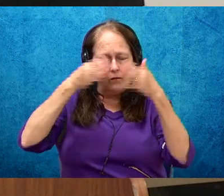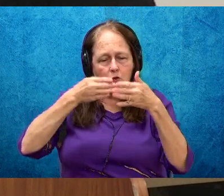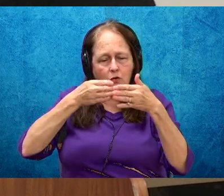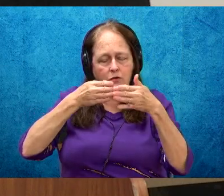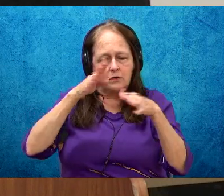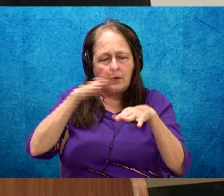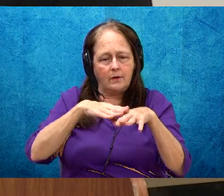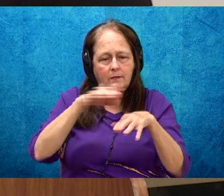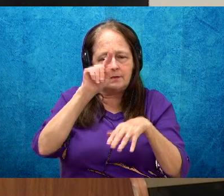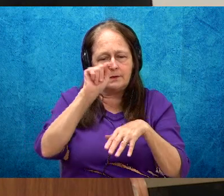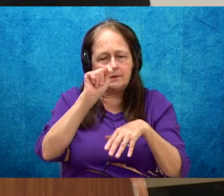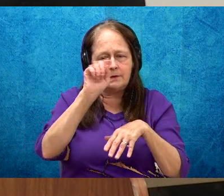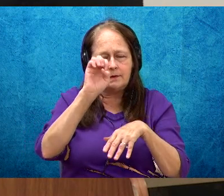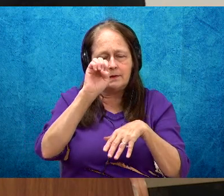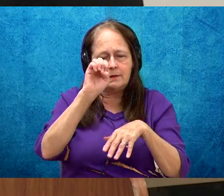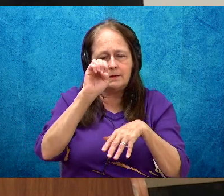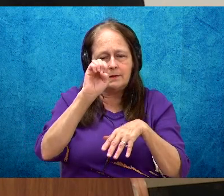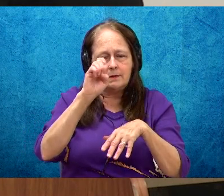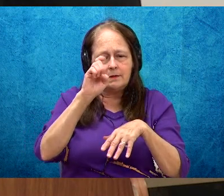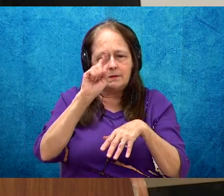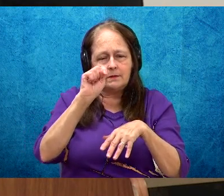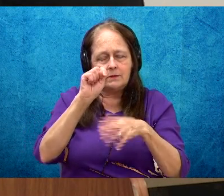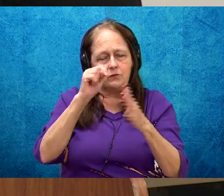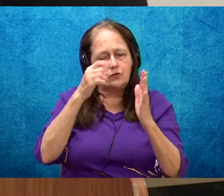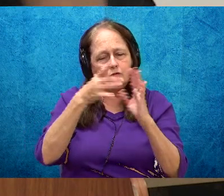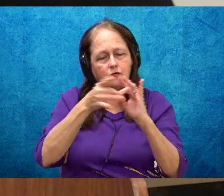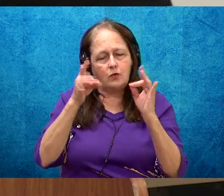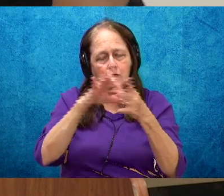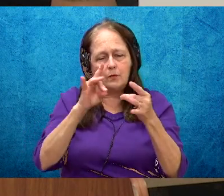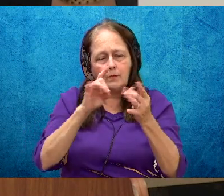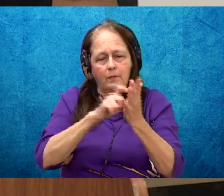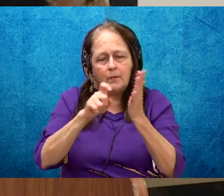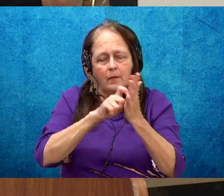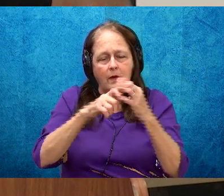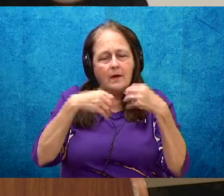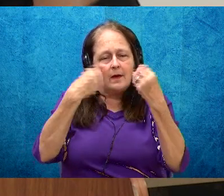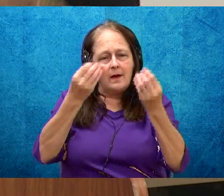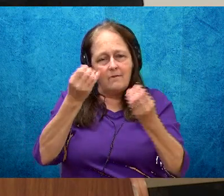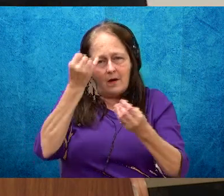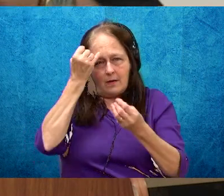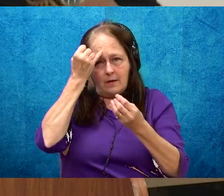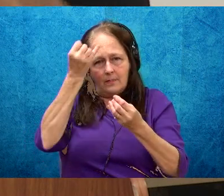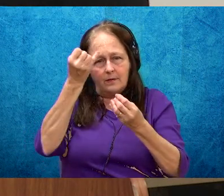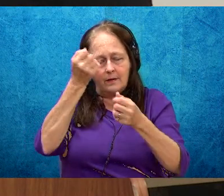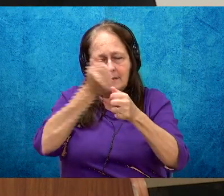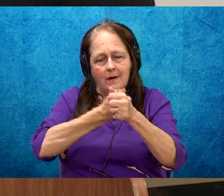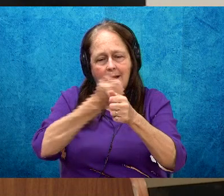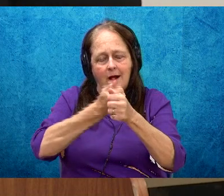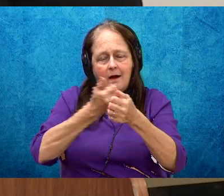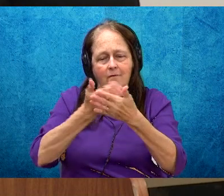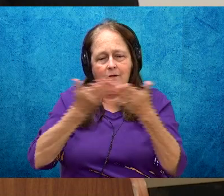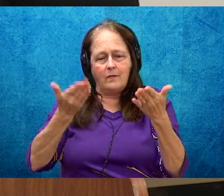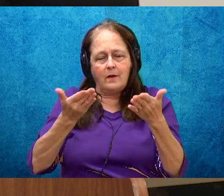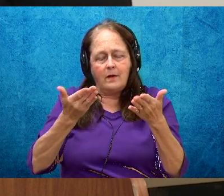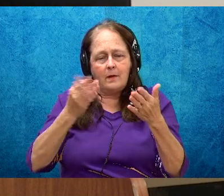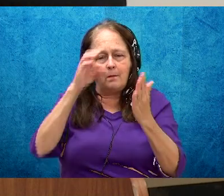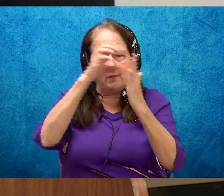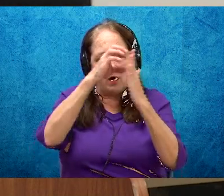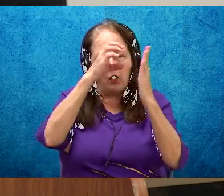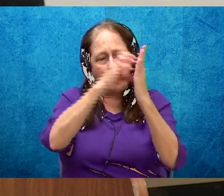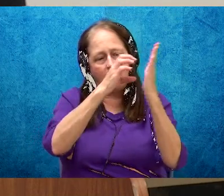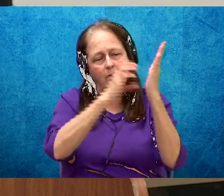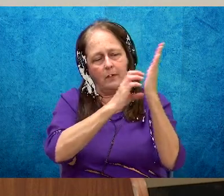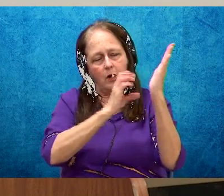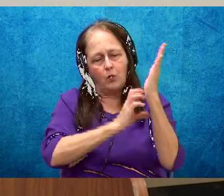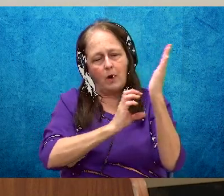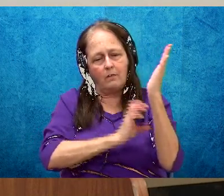textual structures and why the author wrote, he gives us a main idea in every single paragraph. It is our